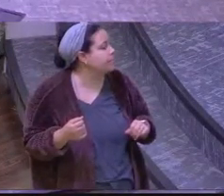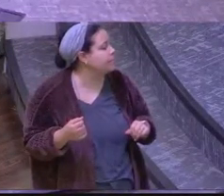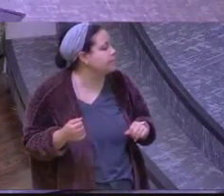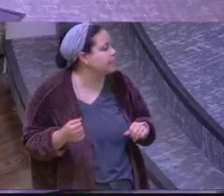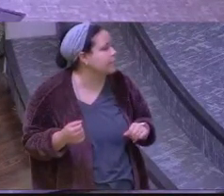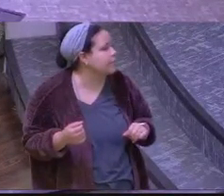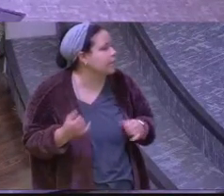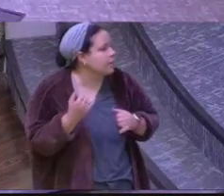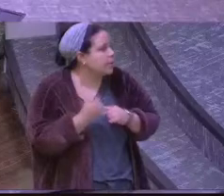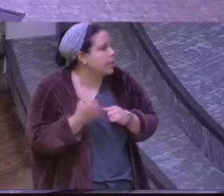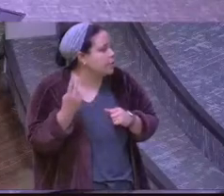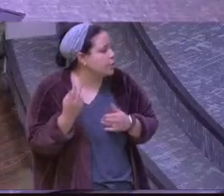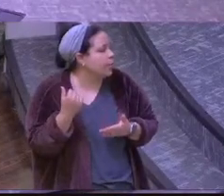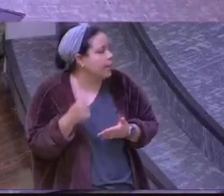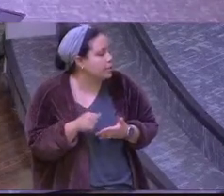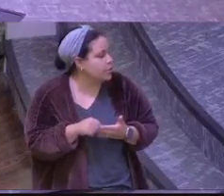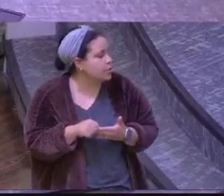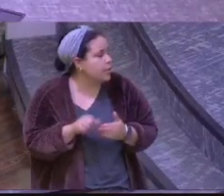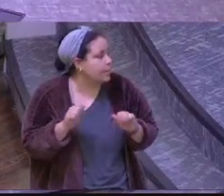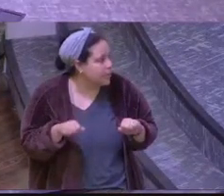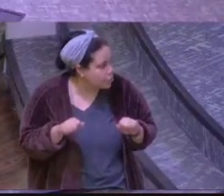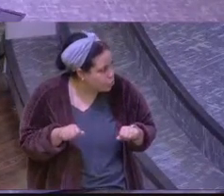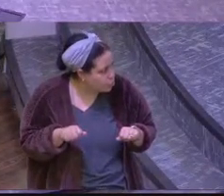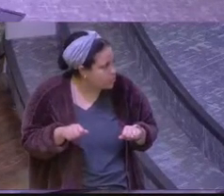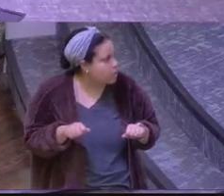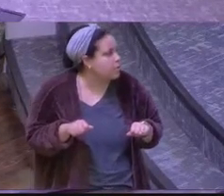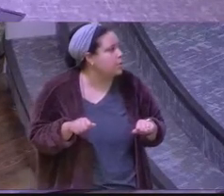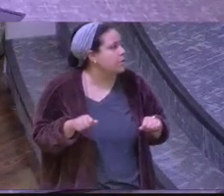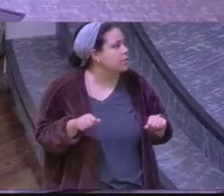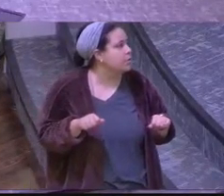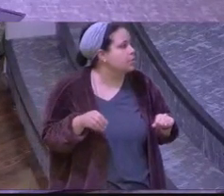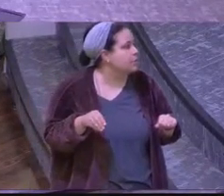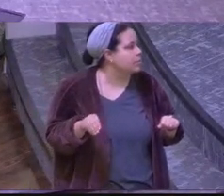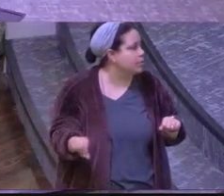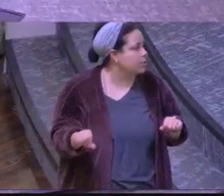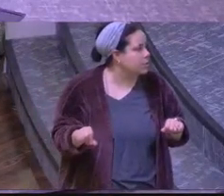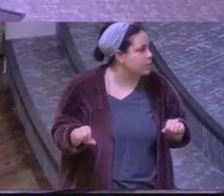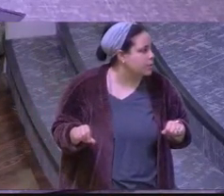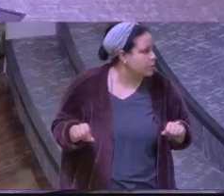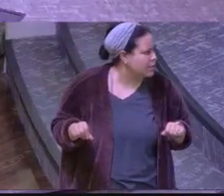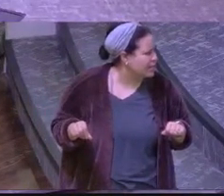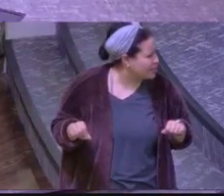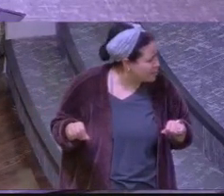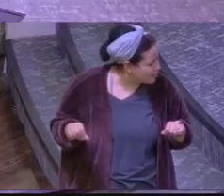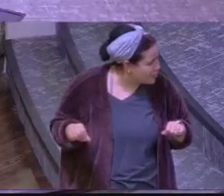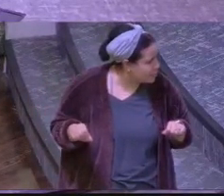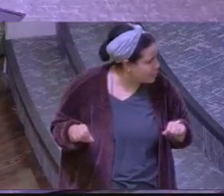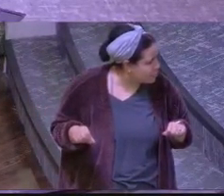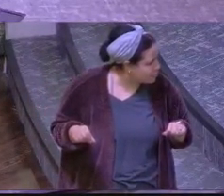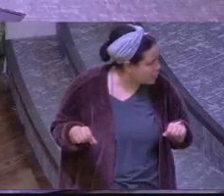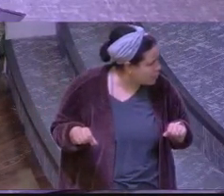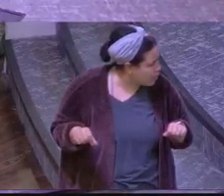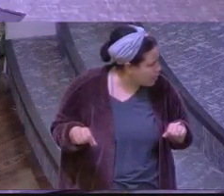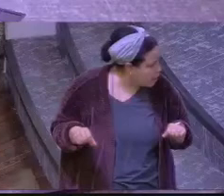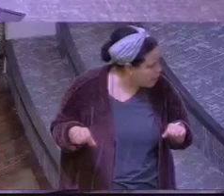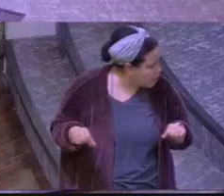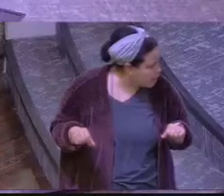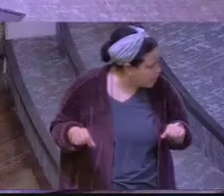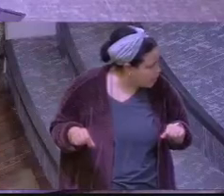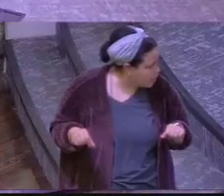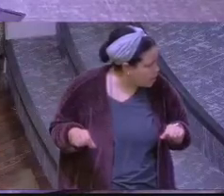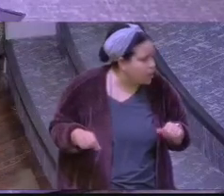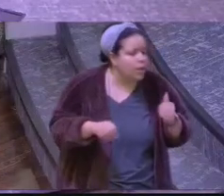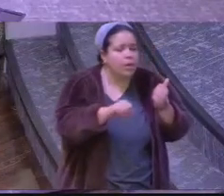potential expenditures in there. I definitely would like to see the paraprofessionals and the mental